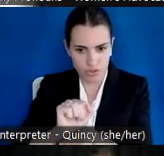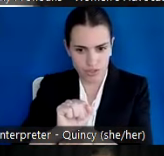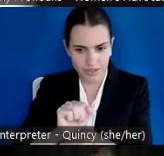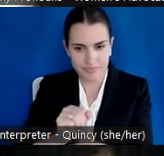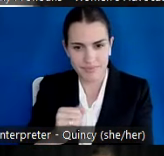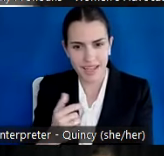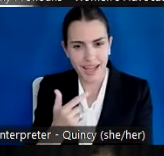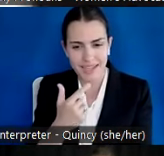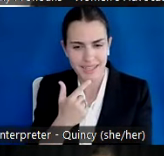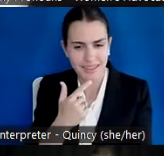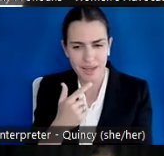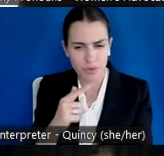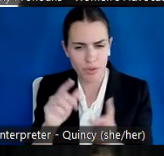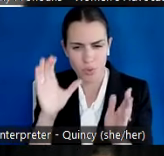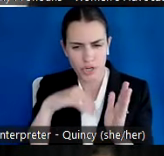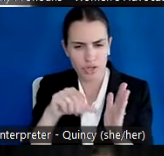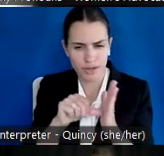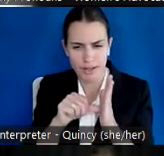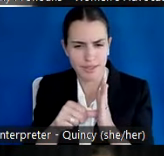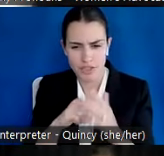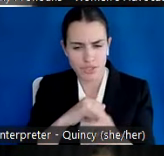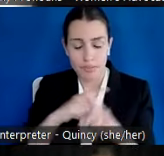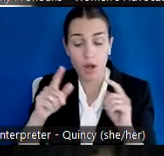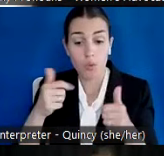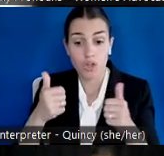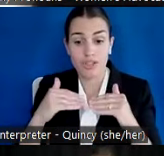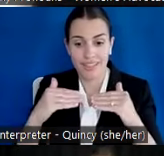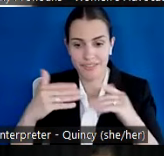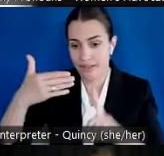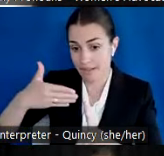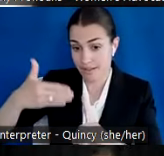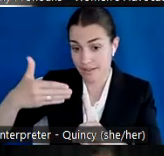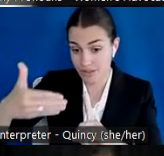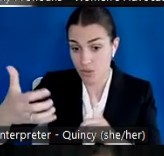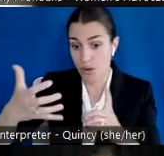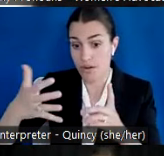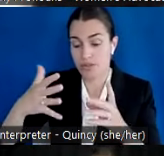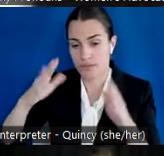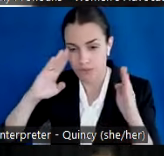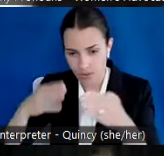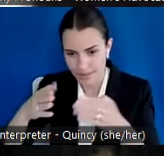weird enunciation. Which level of prevention do you want to focus on more moving forward?